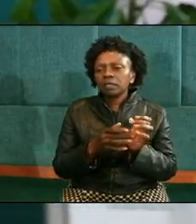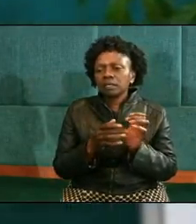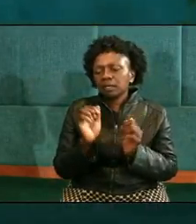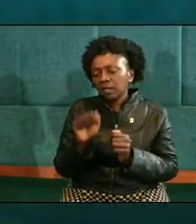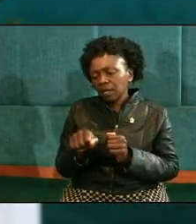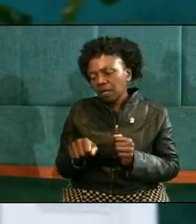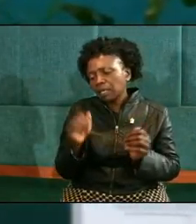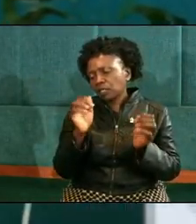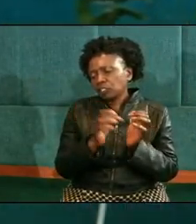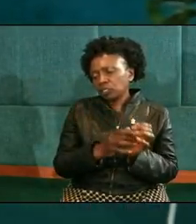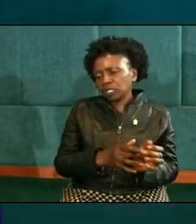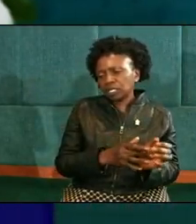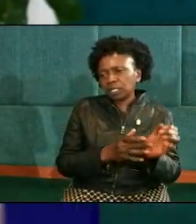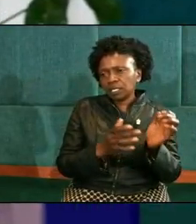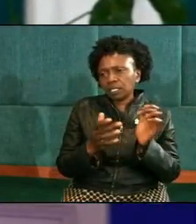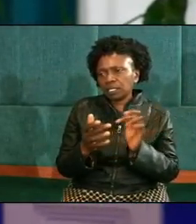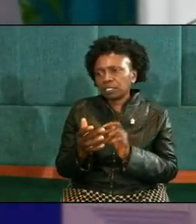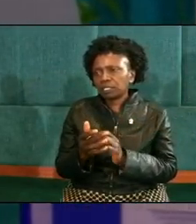and come.